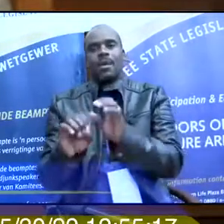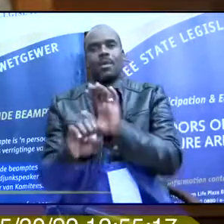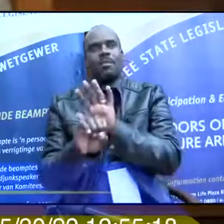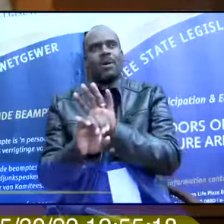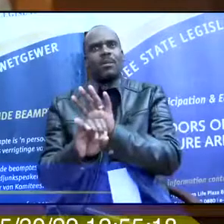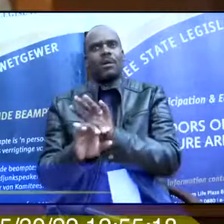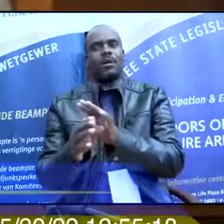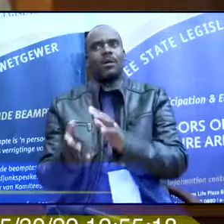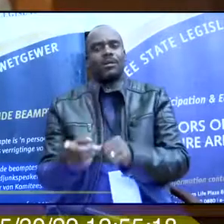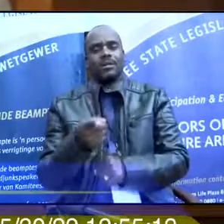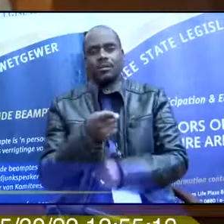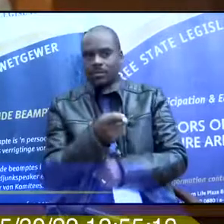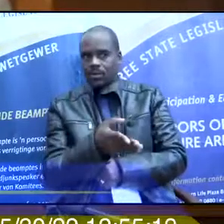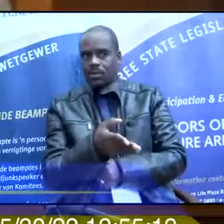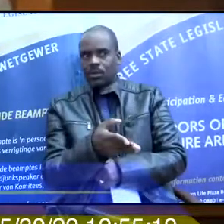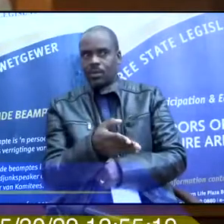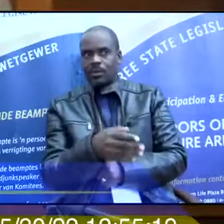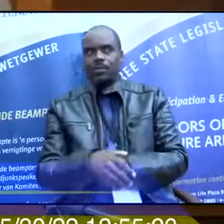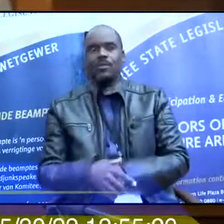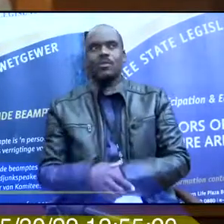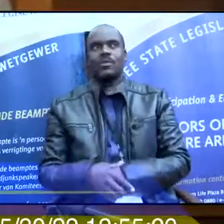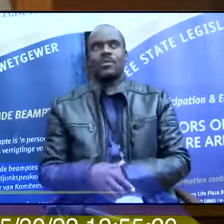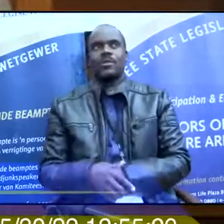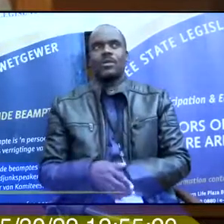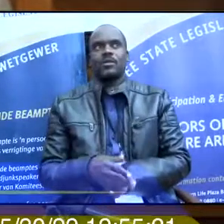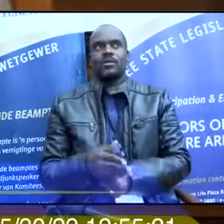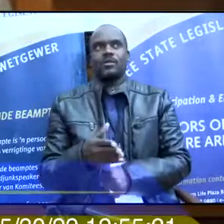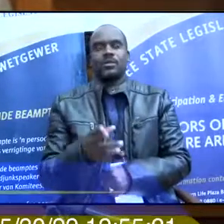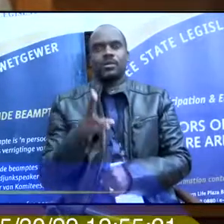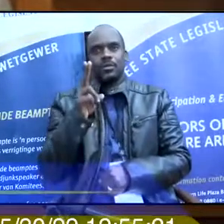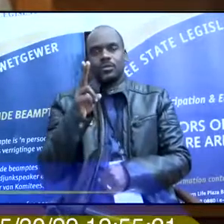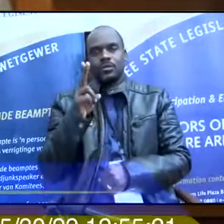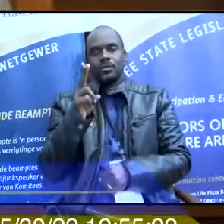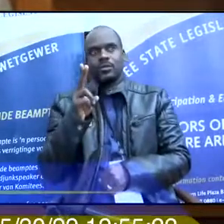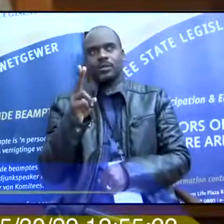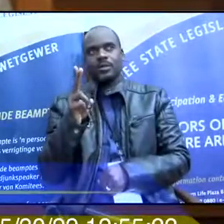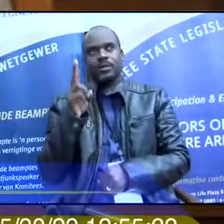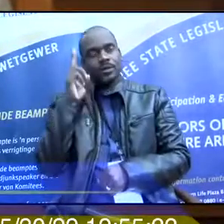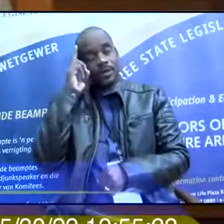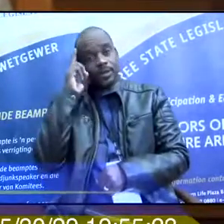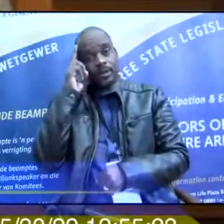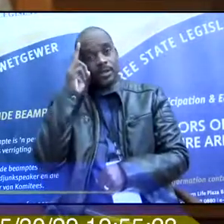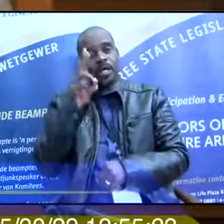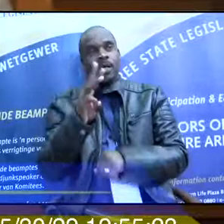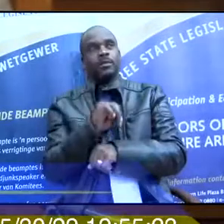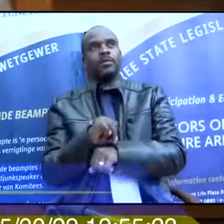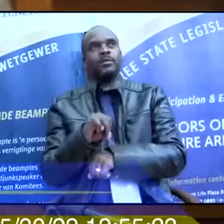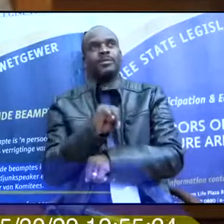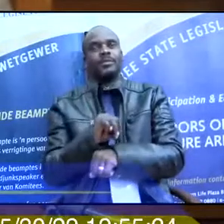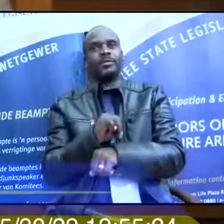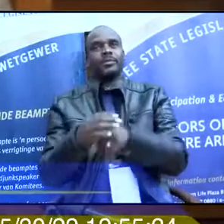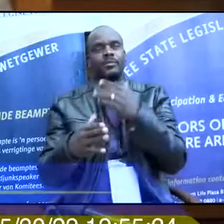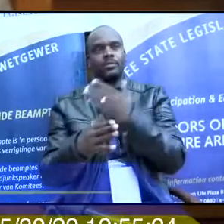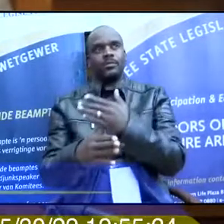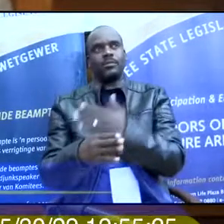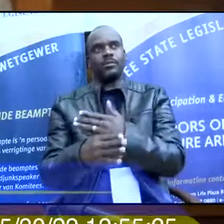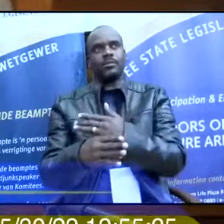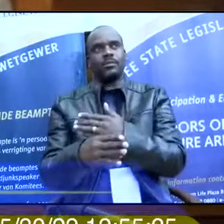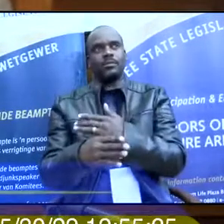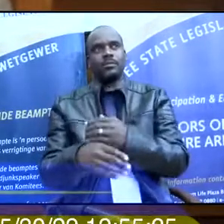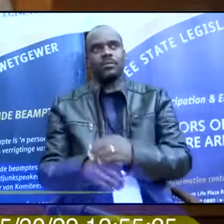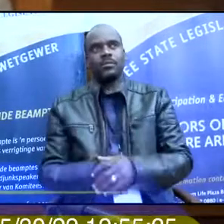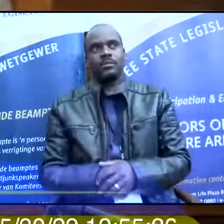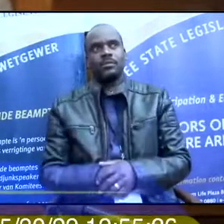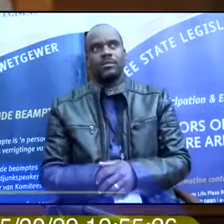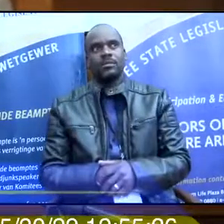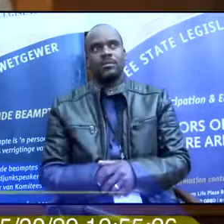does the situation and communities think that work municipal workers are refusing to work they don't know the